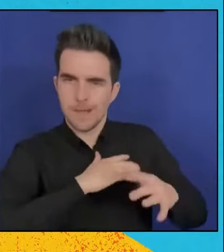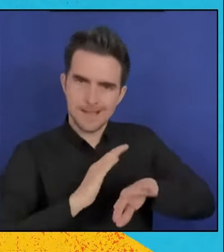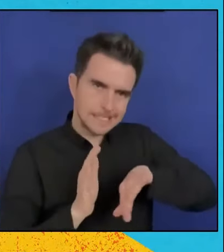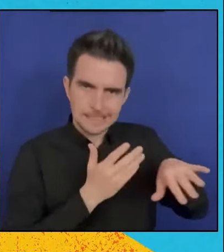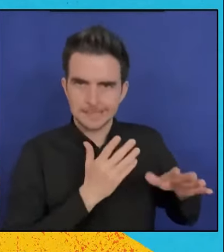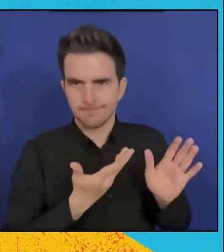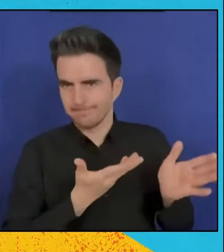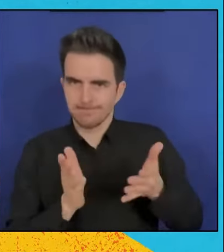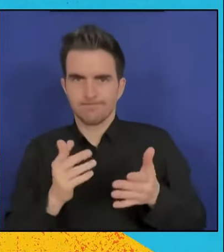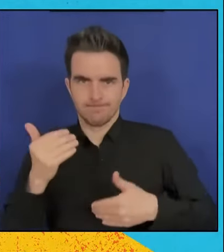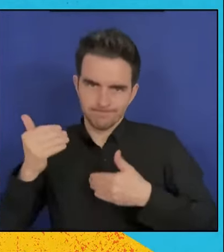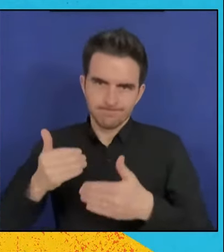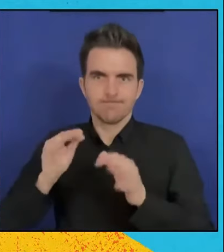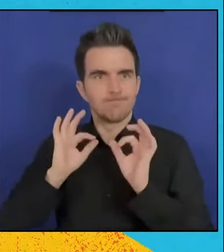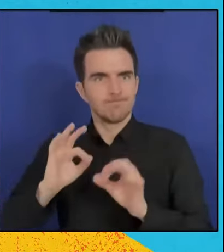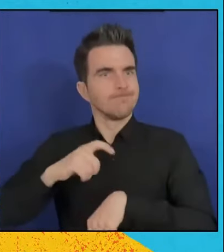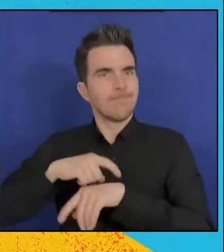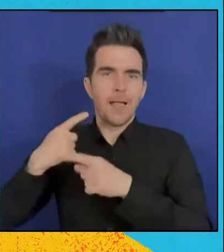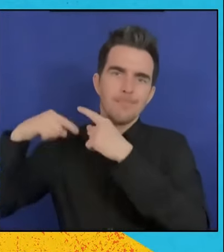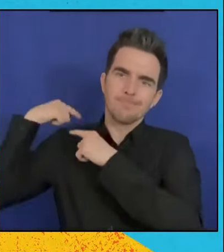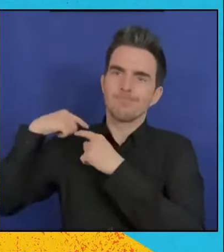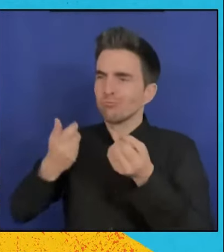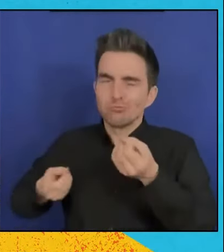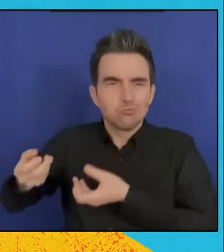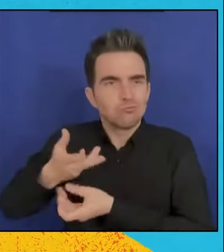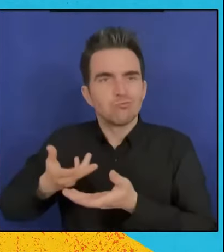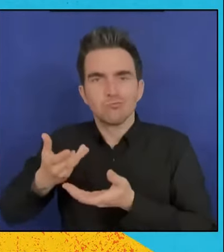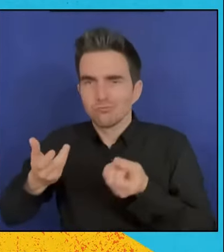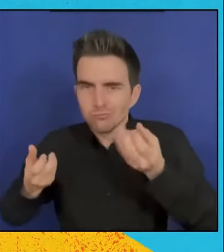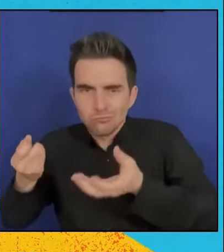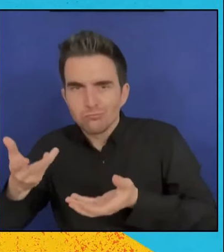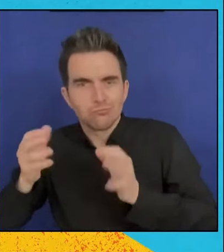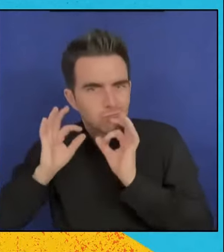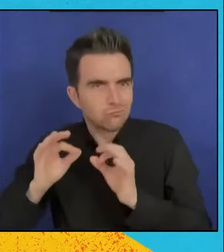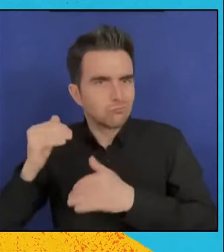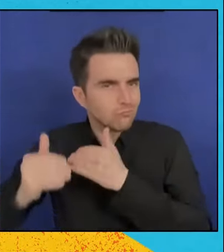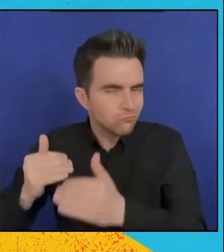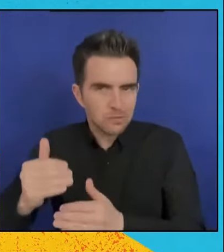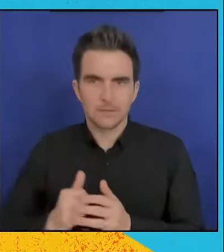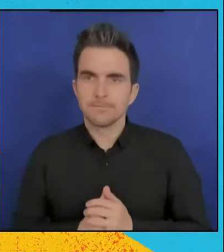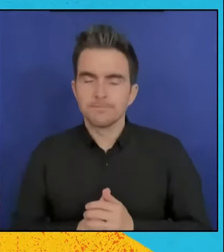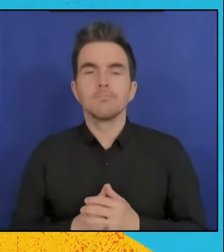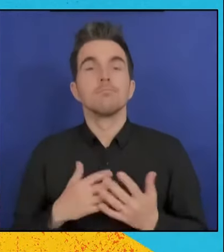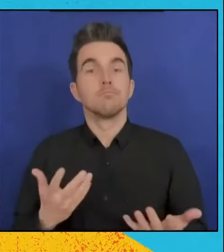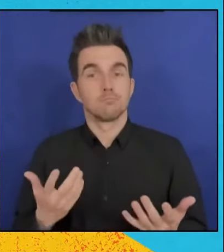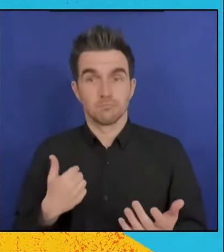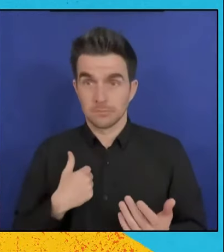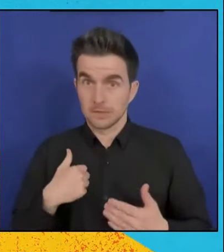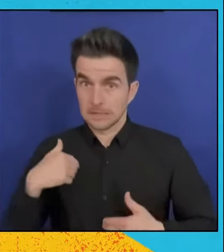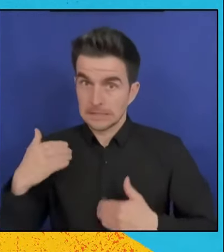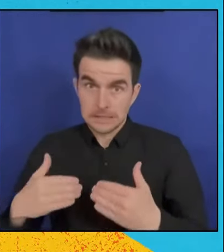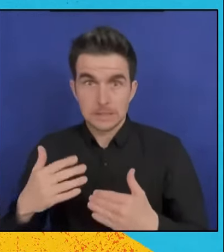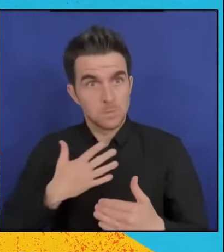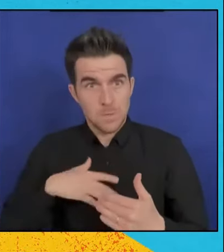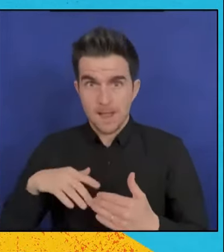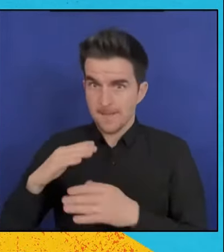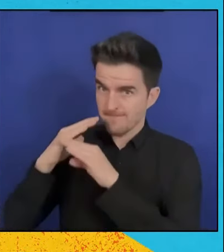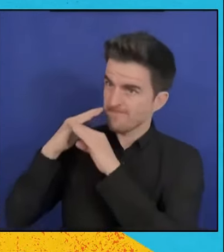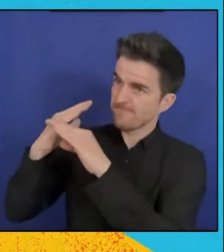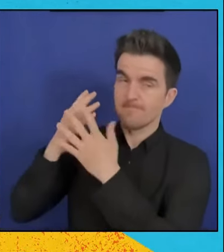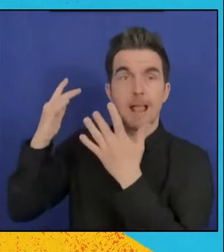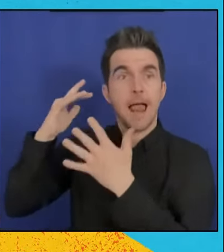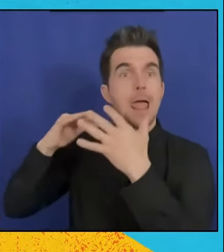know what they are fighting for. As a young person and as a poet, I use my heart and my poetry to talk about the climate change.